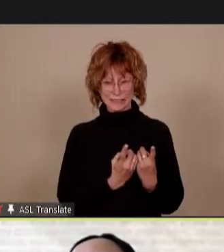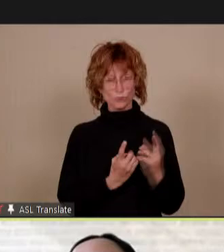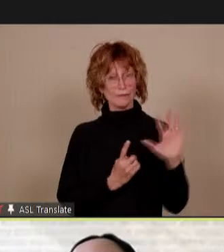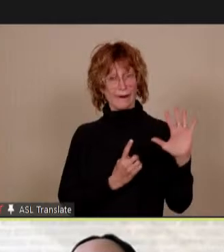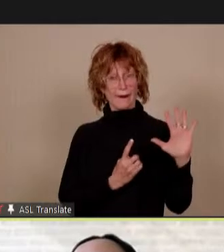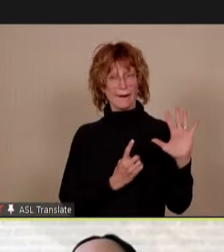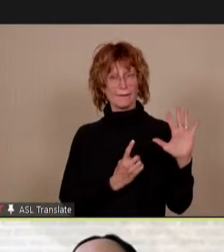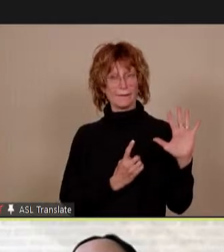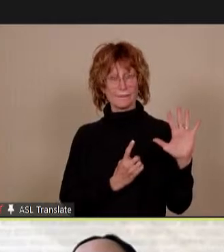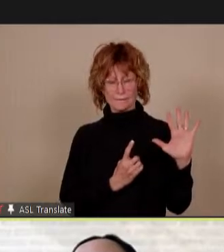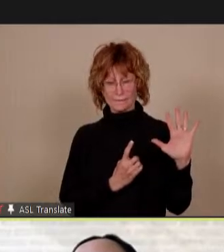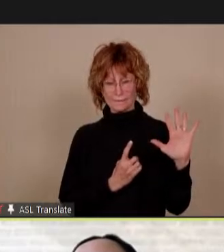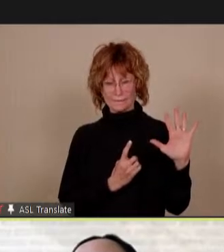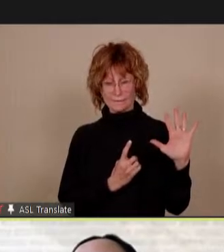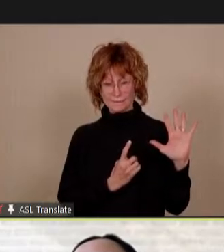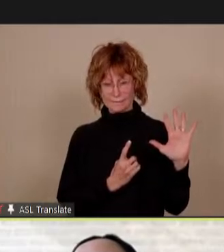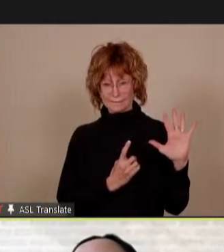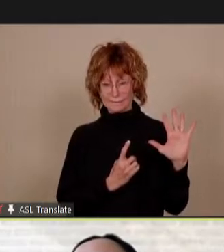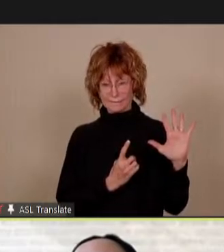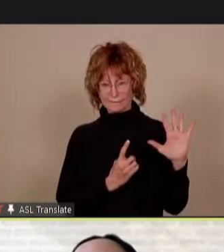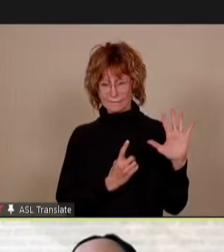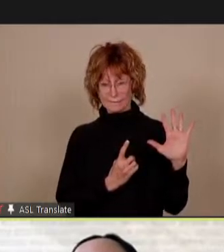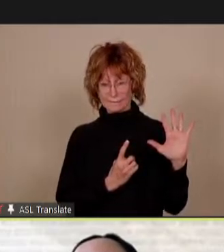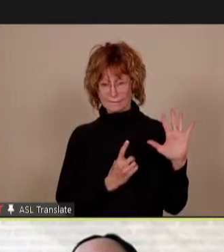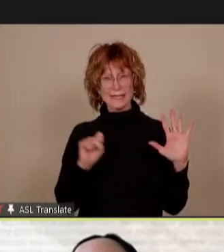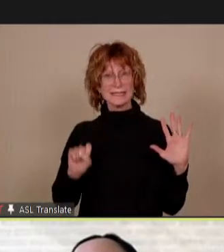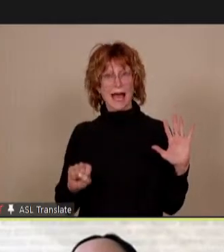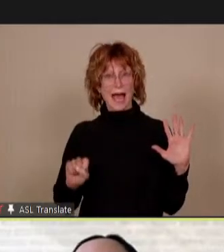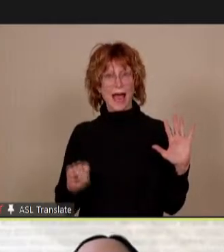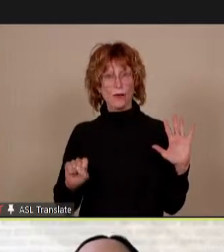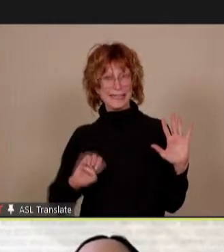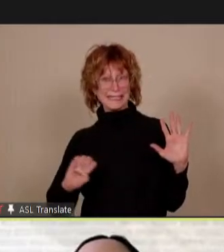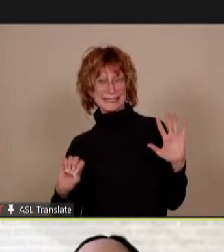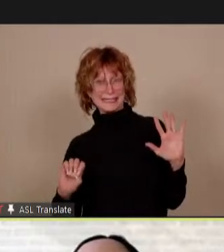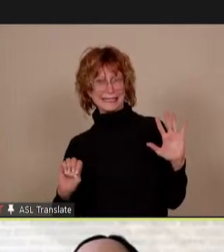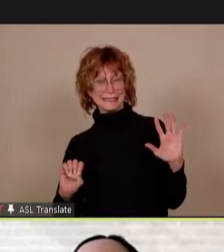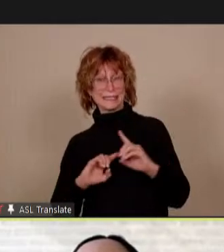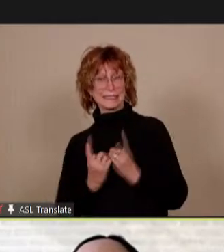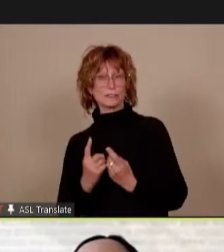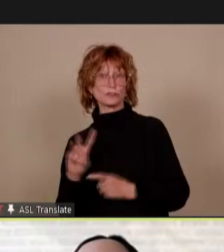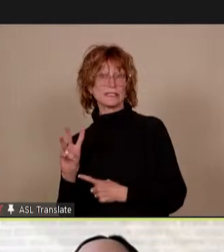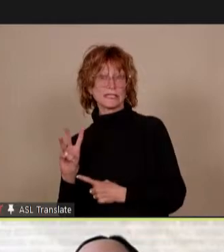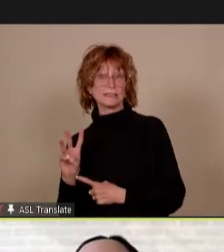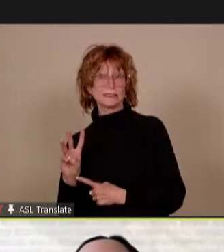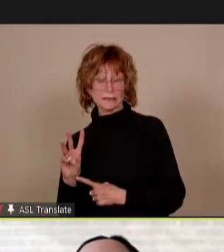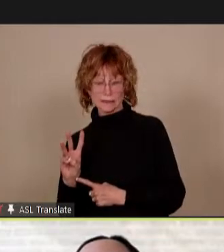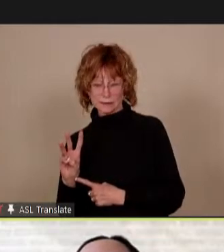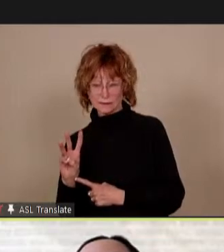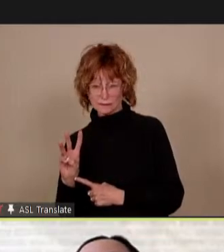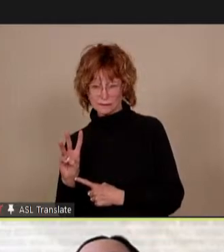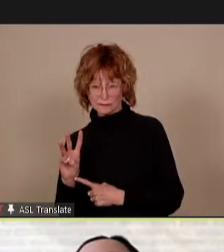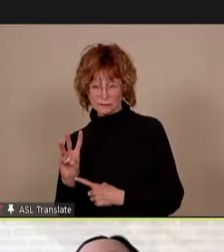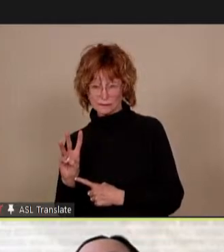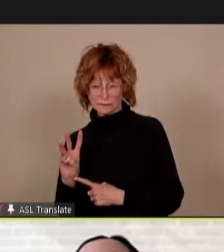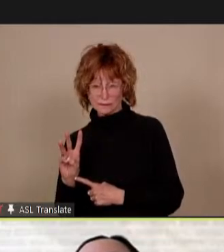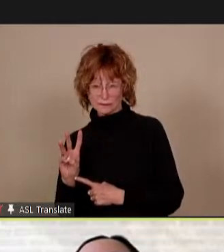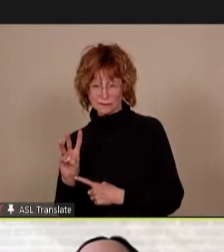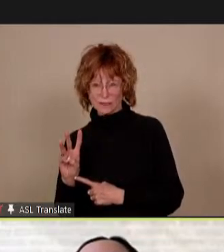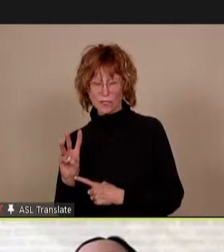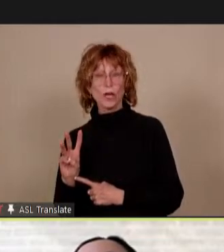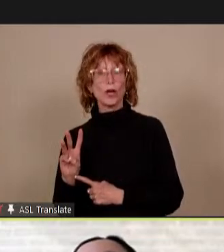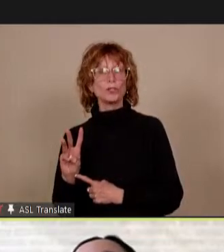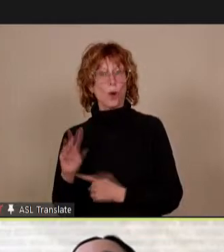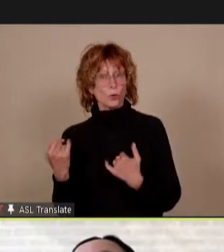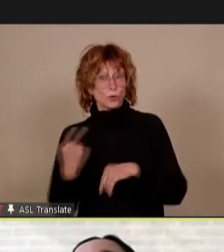5. And to the southeast, you have District 6. And what I will be doing as I go